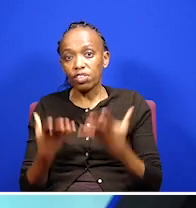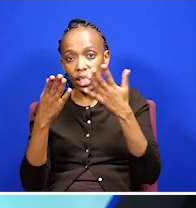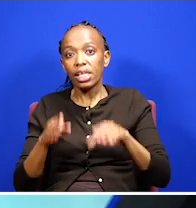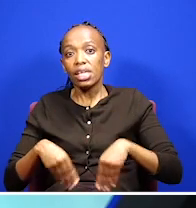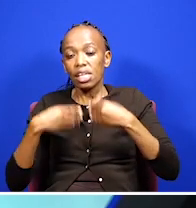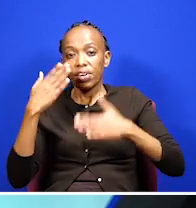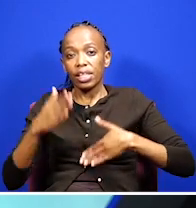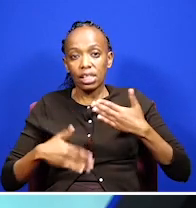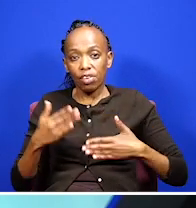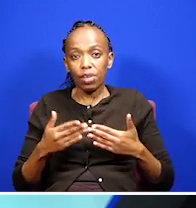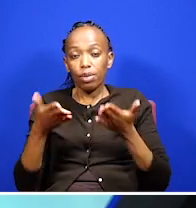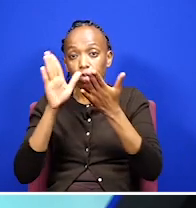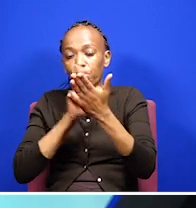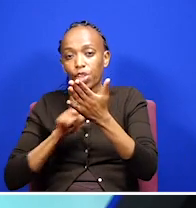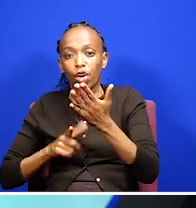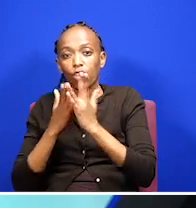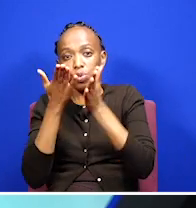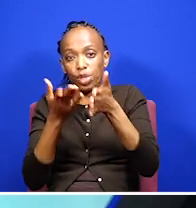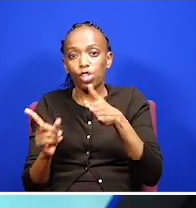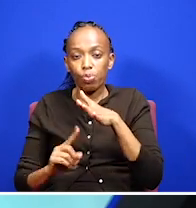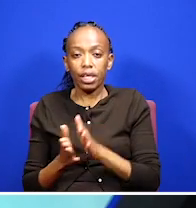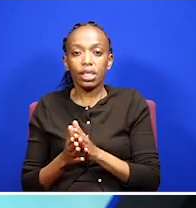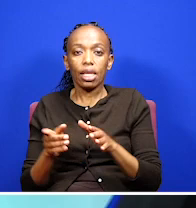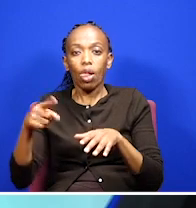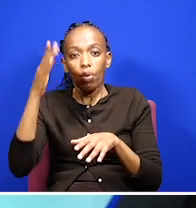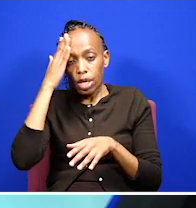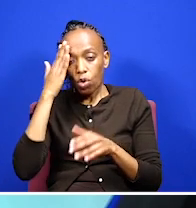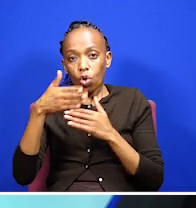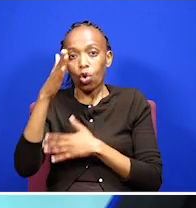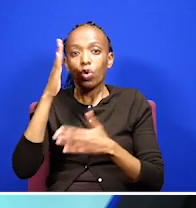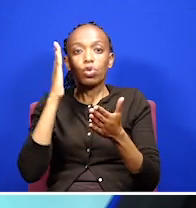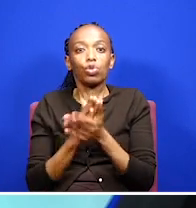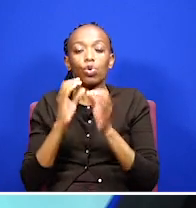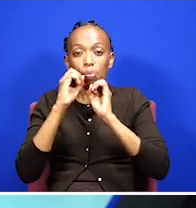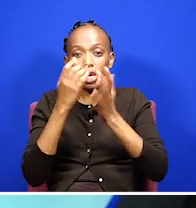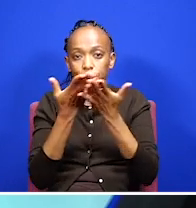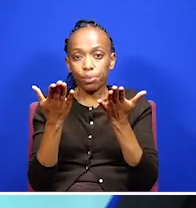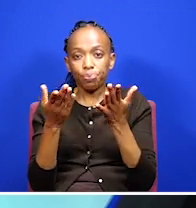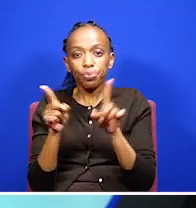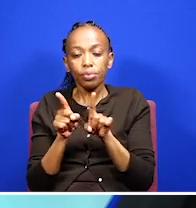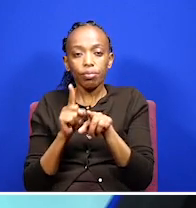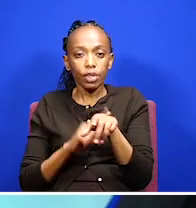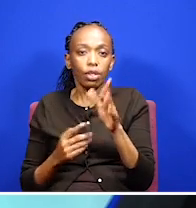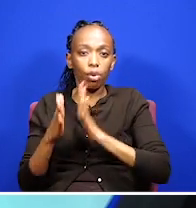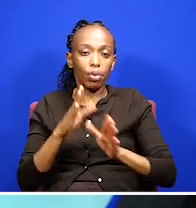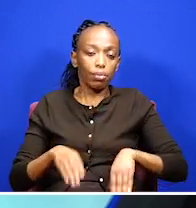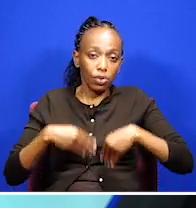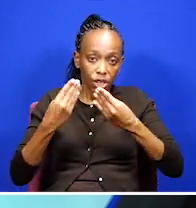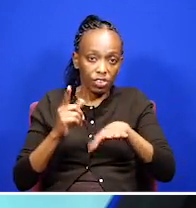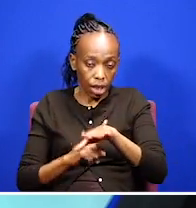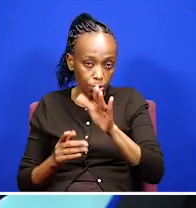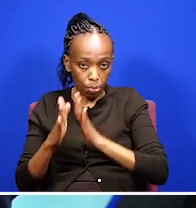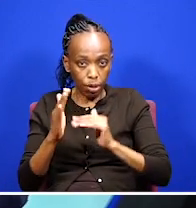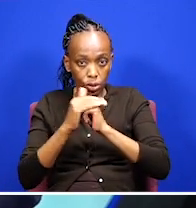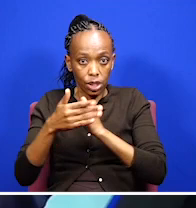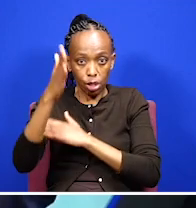Lord through this ministry. We know God is going to truly bless you. And as we prepare to give now, as we prepare to worship God in giving, allow me just